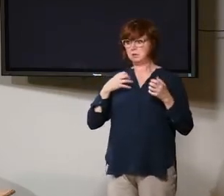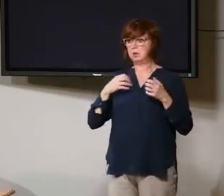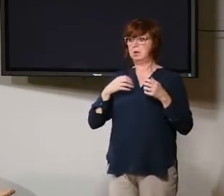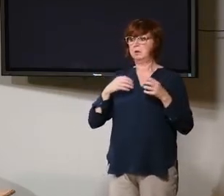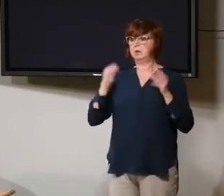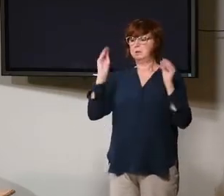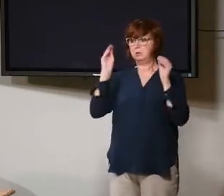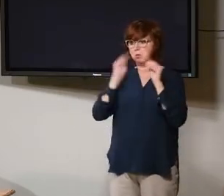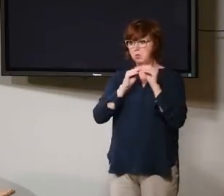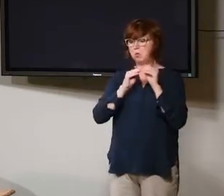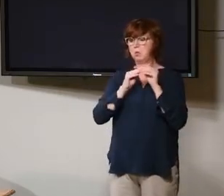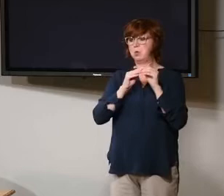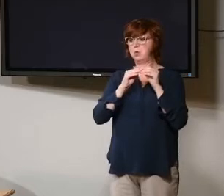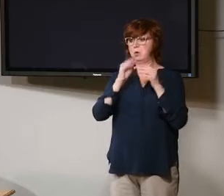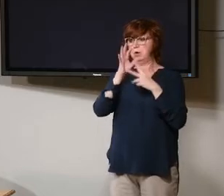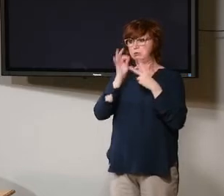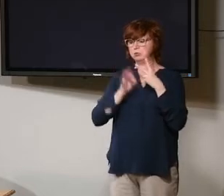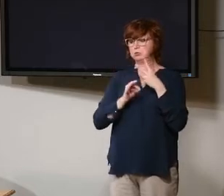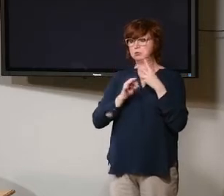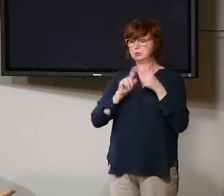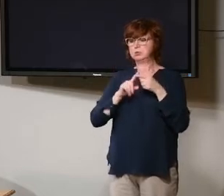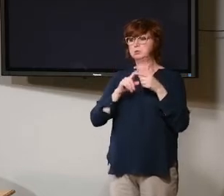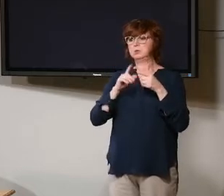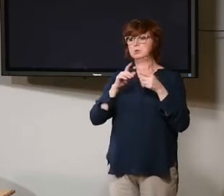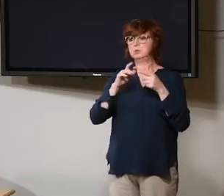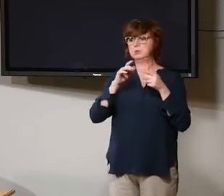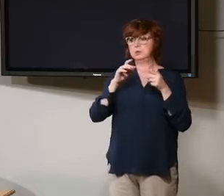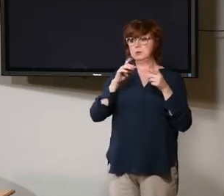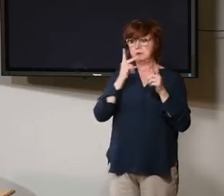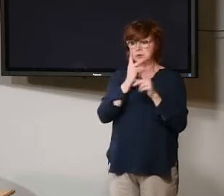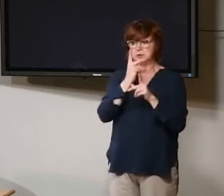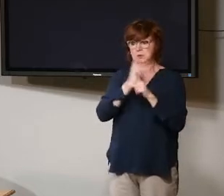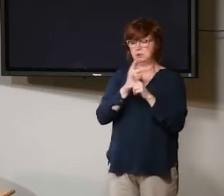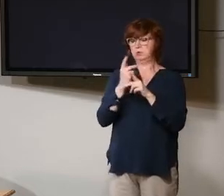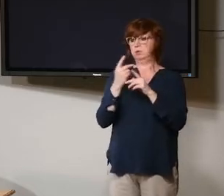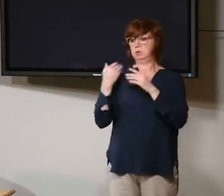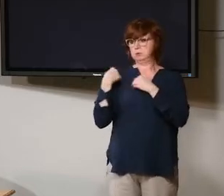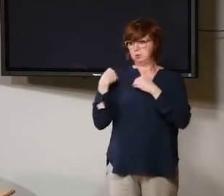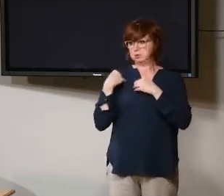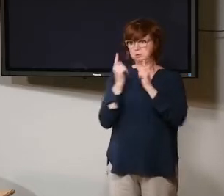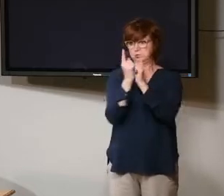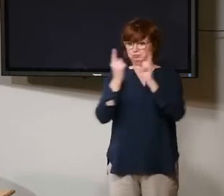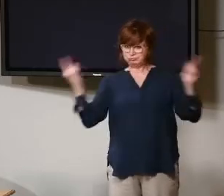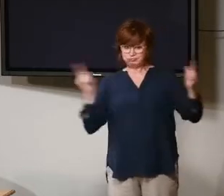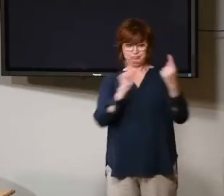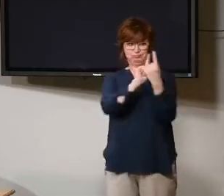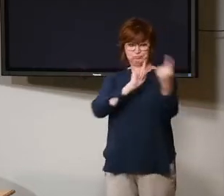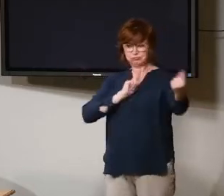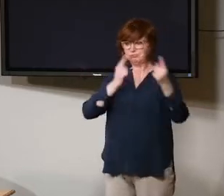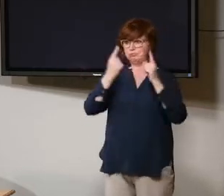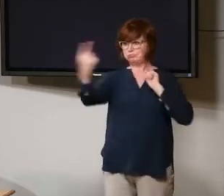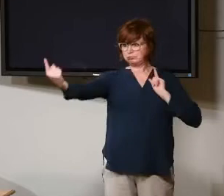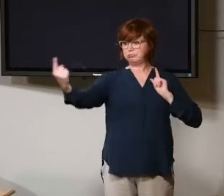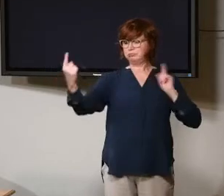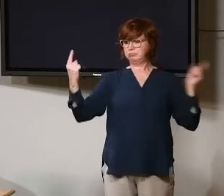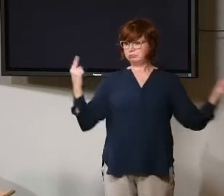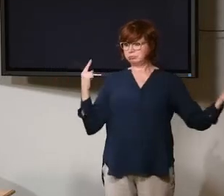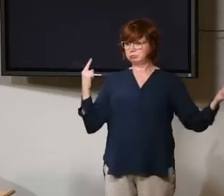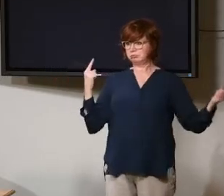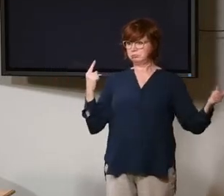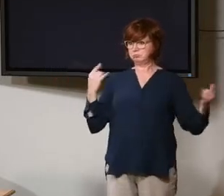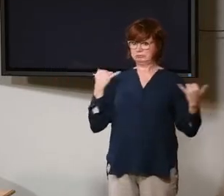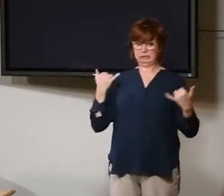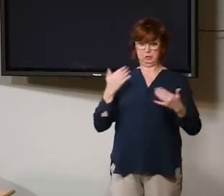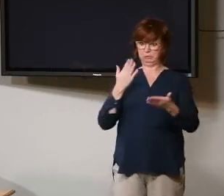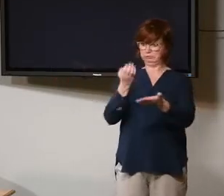to practice effective and responsible social distancing practices. We are in a different economy now for the time being, and it's a